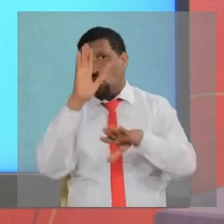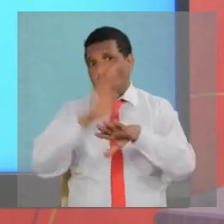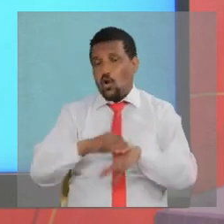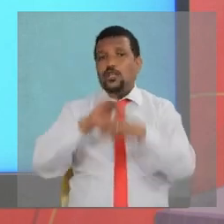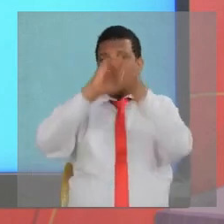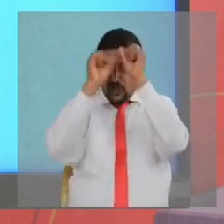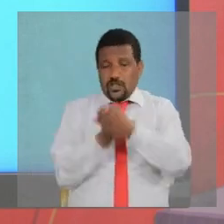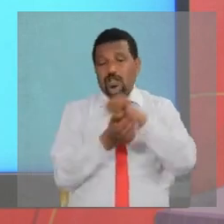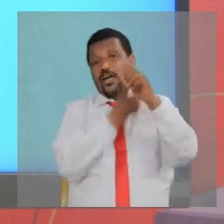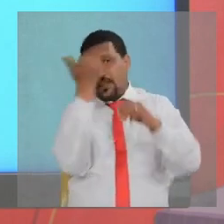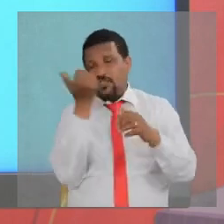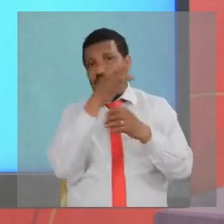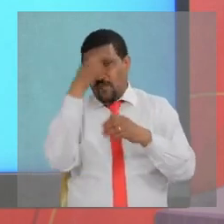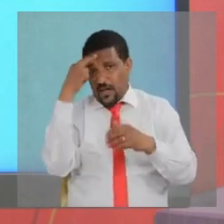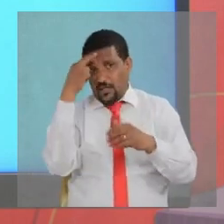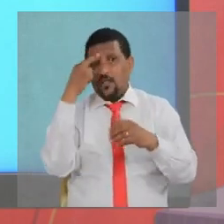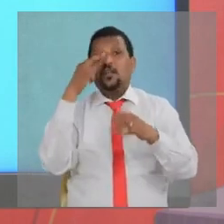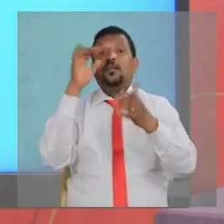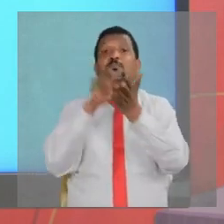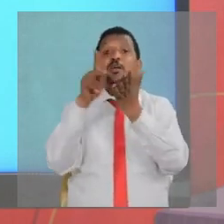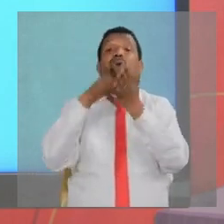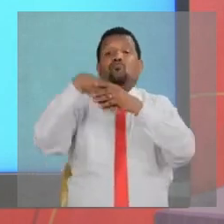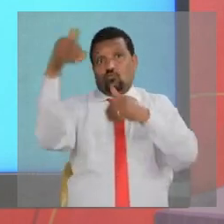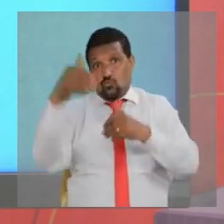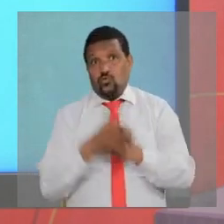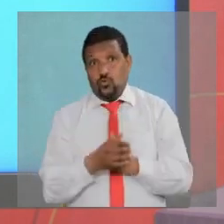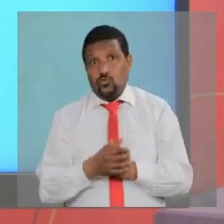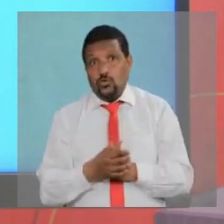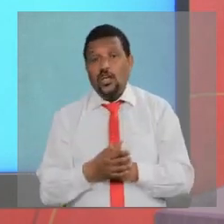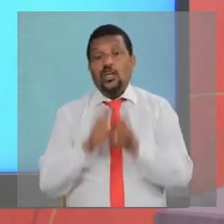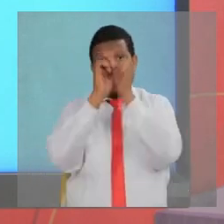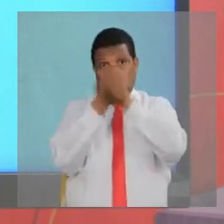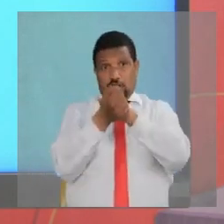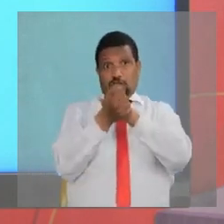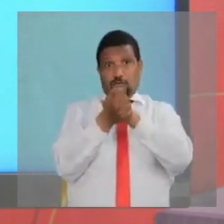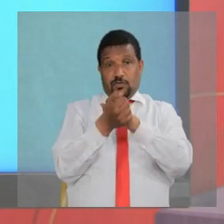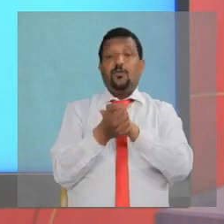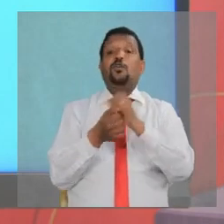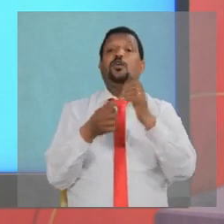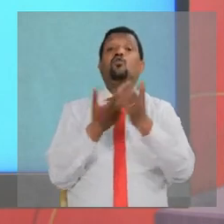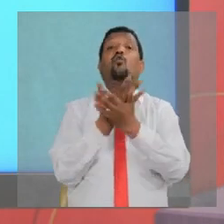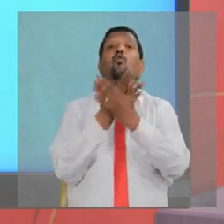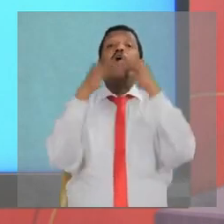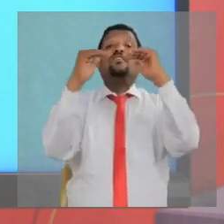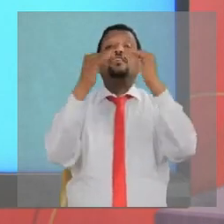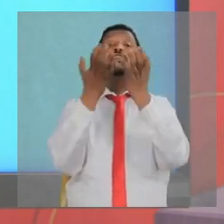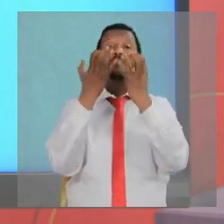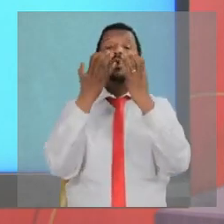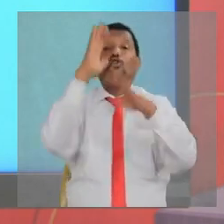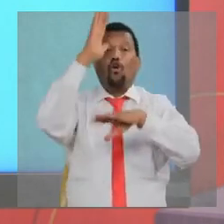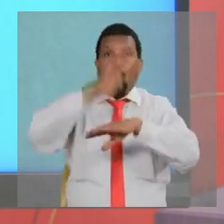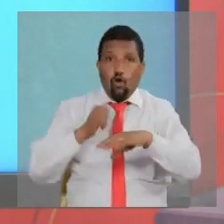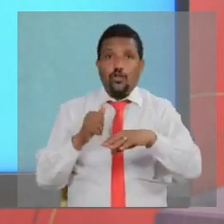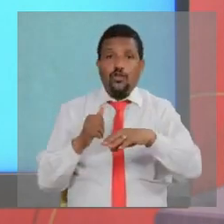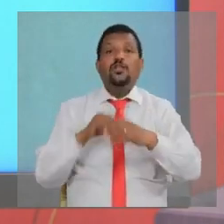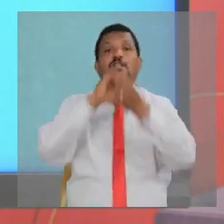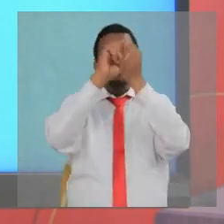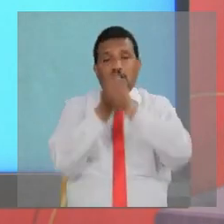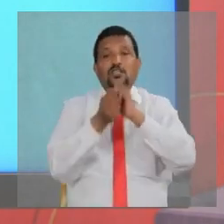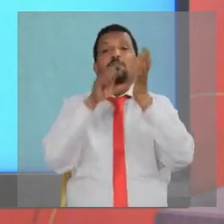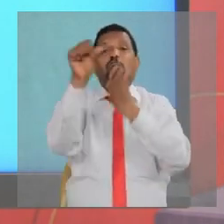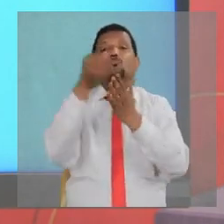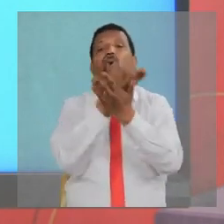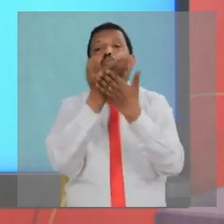change in other factors other than price of a commodity. The change in quantity demanded is caused by the change in price